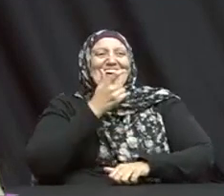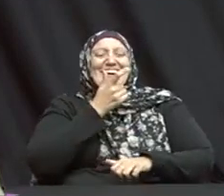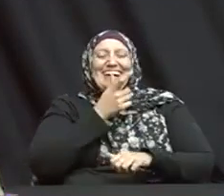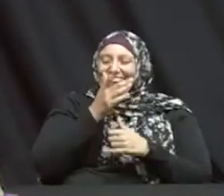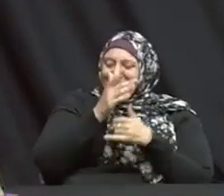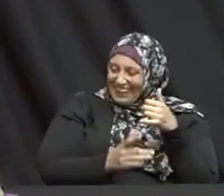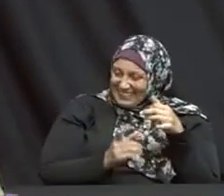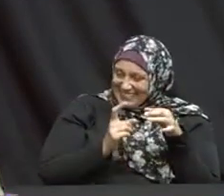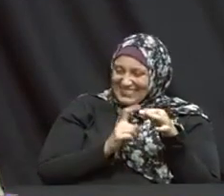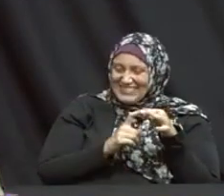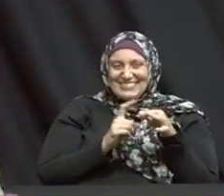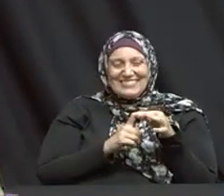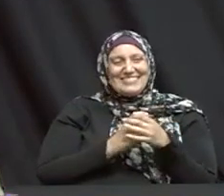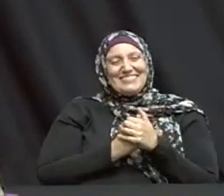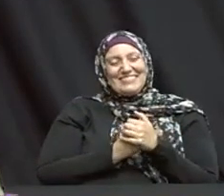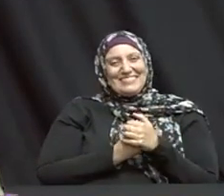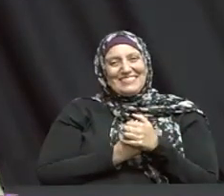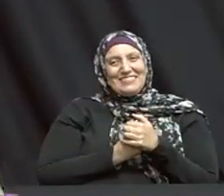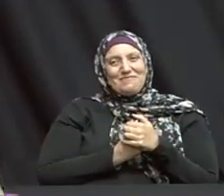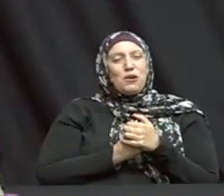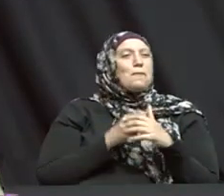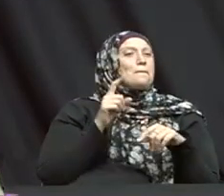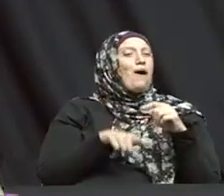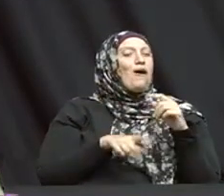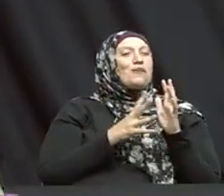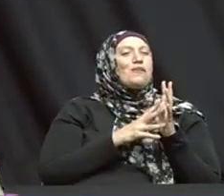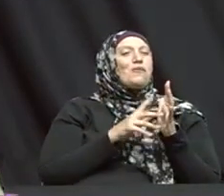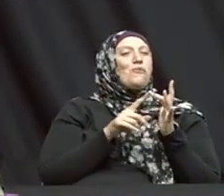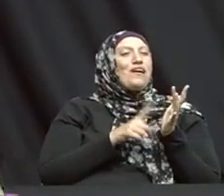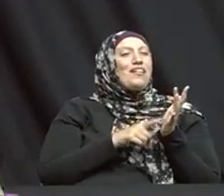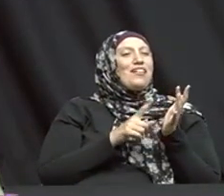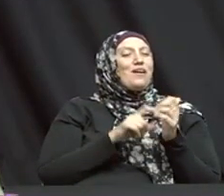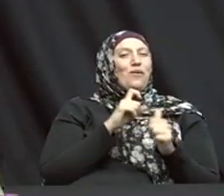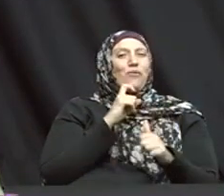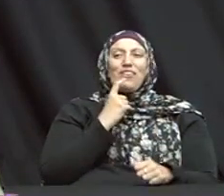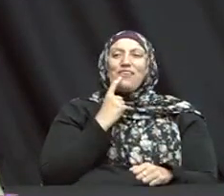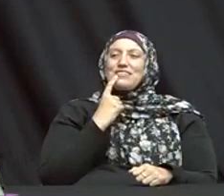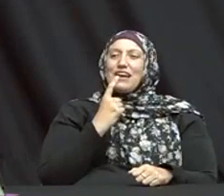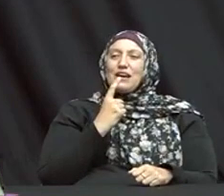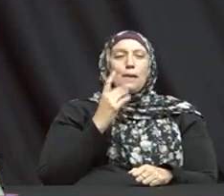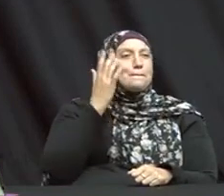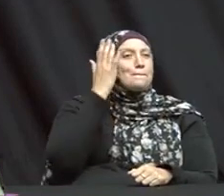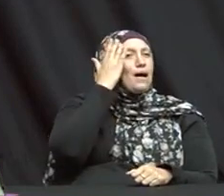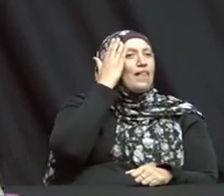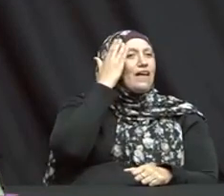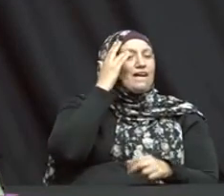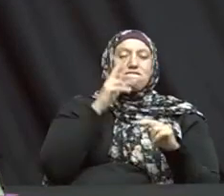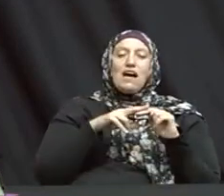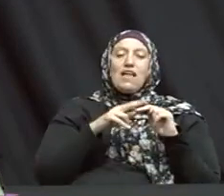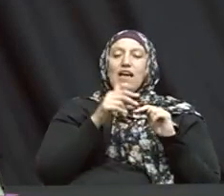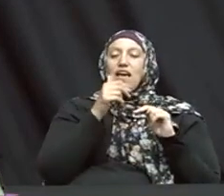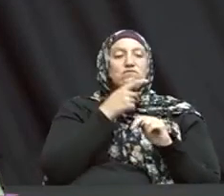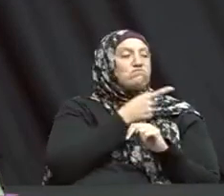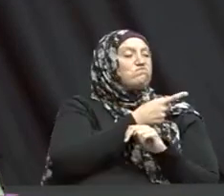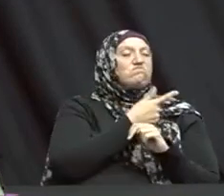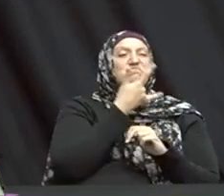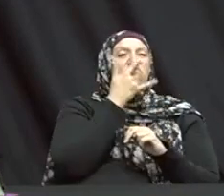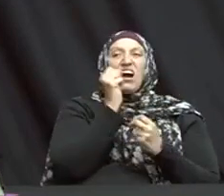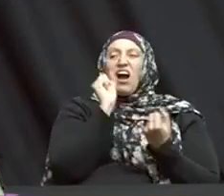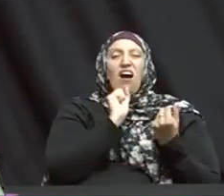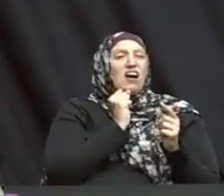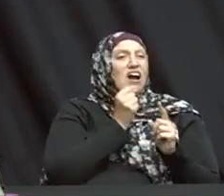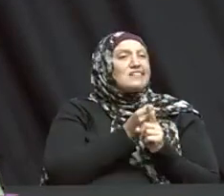What considerations, you know, so most wills will make allowance for mother and father both passing away in a tragic accident and leaving the children